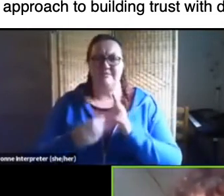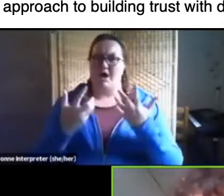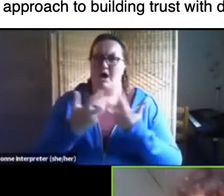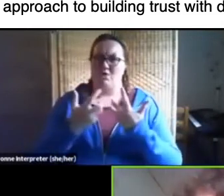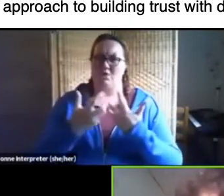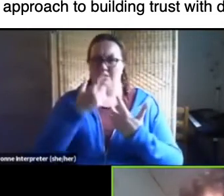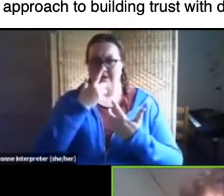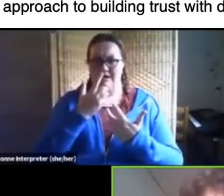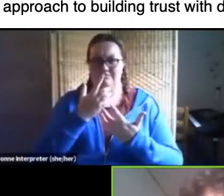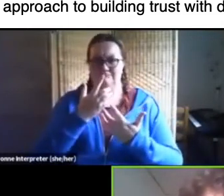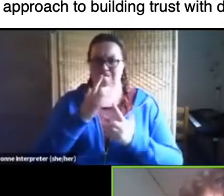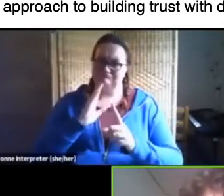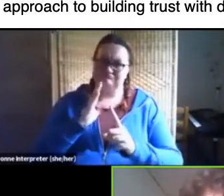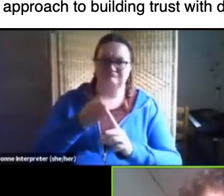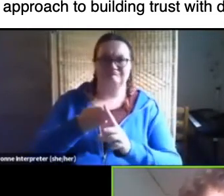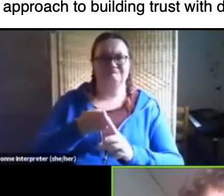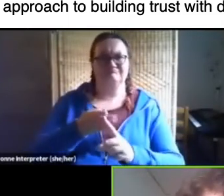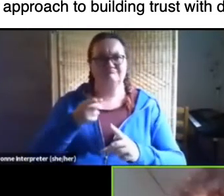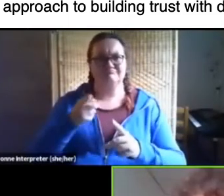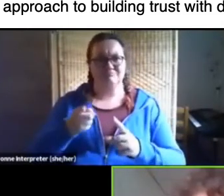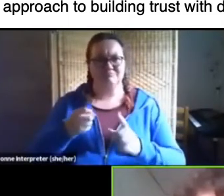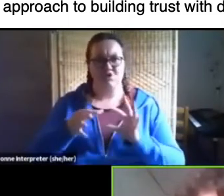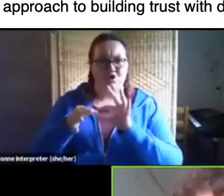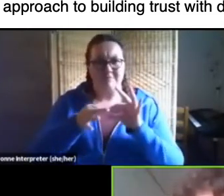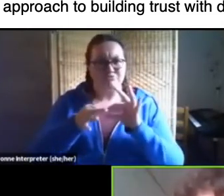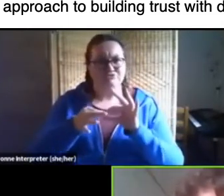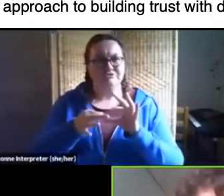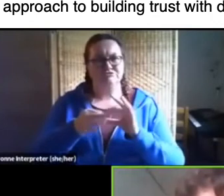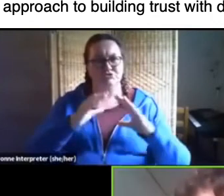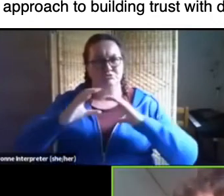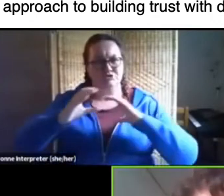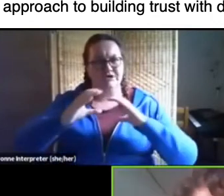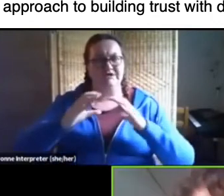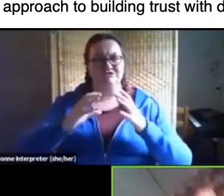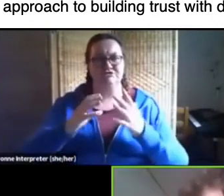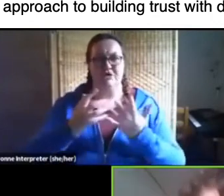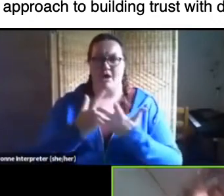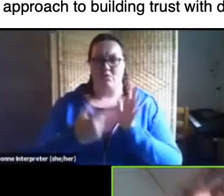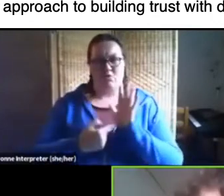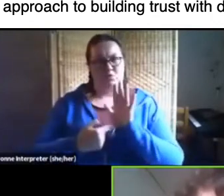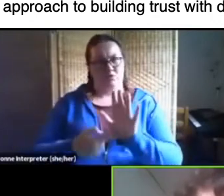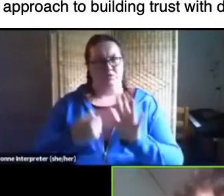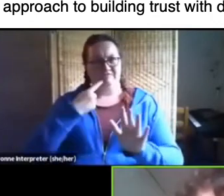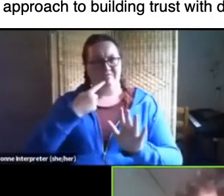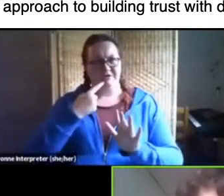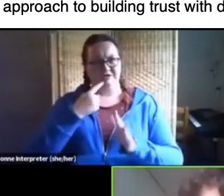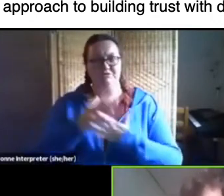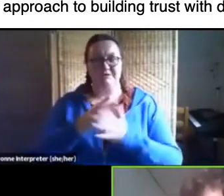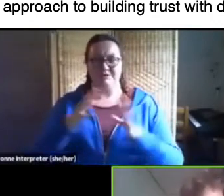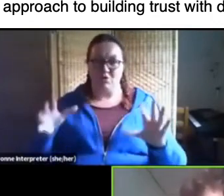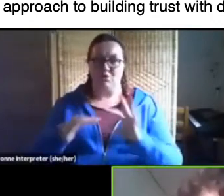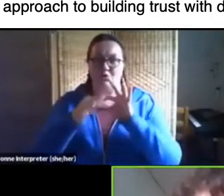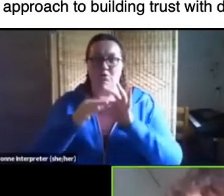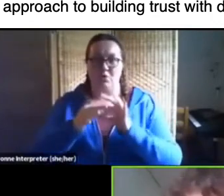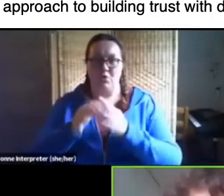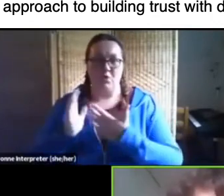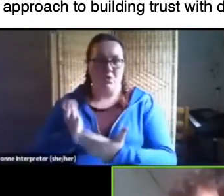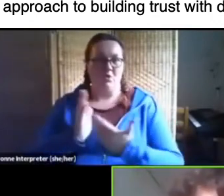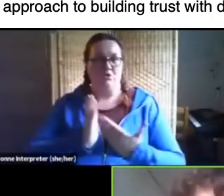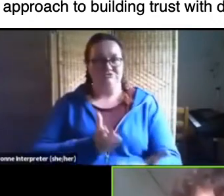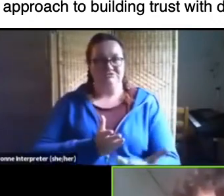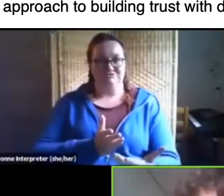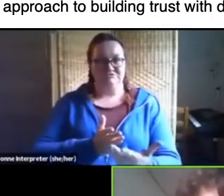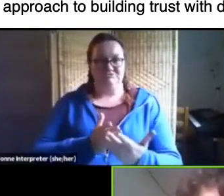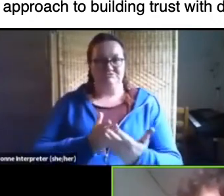to approach collaboration and communication as basically co-hosting, co-welcoming in 2 different languages,